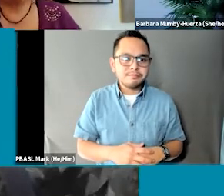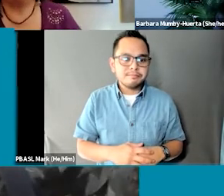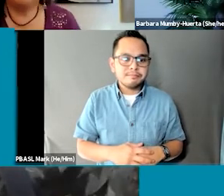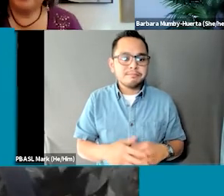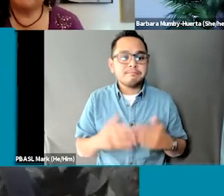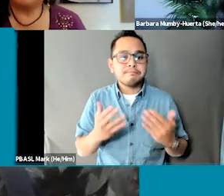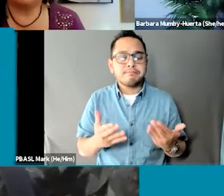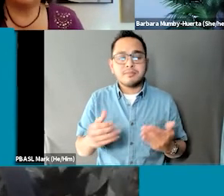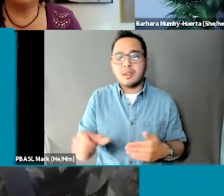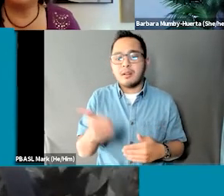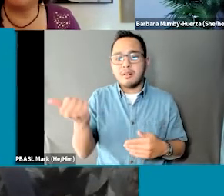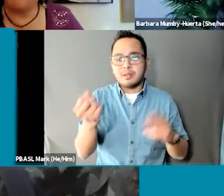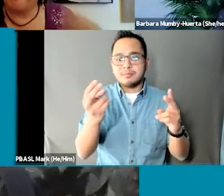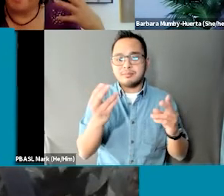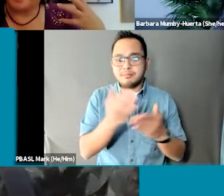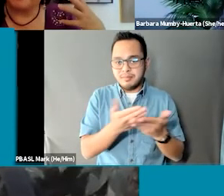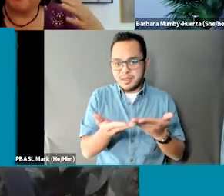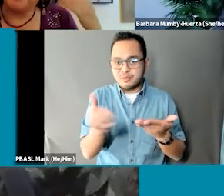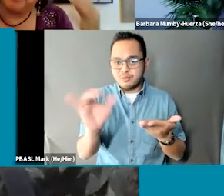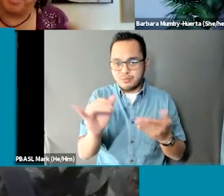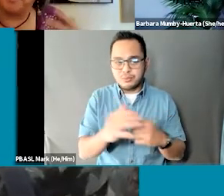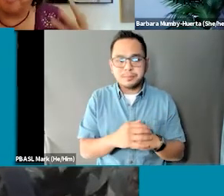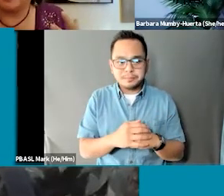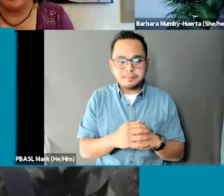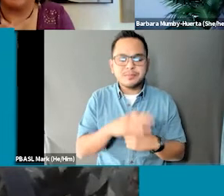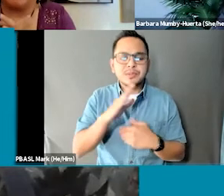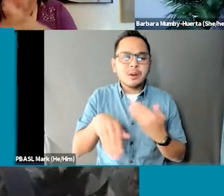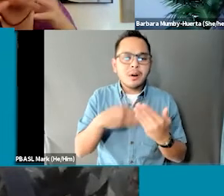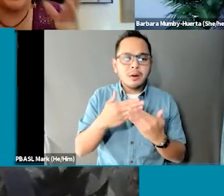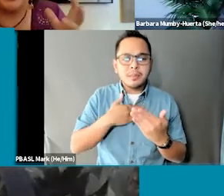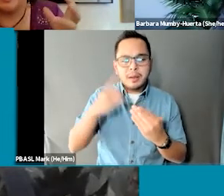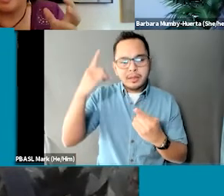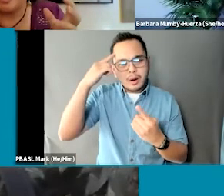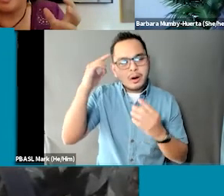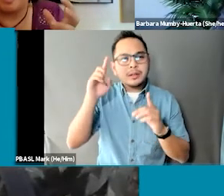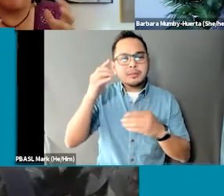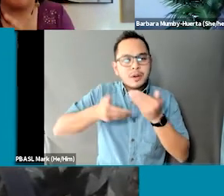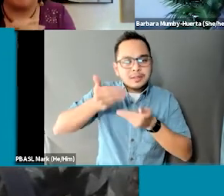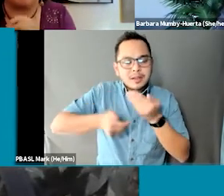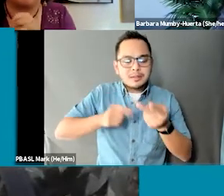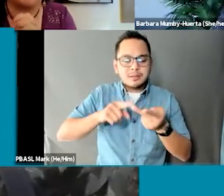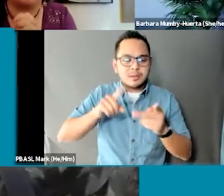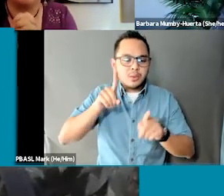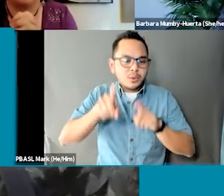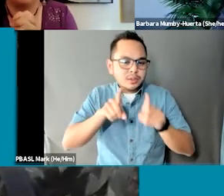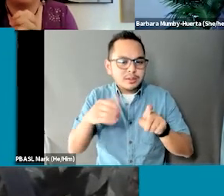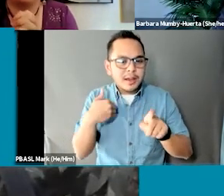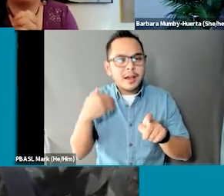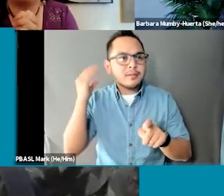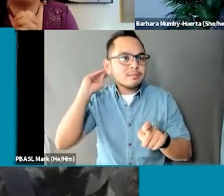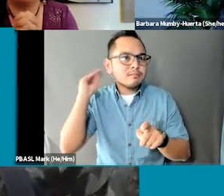So the other thing I'm doing is all the thought processes and all the questions I have for people about